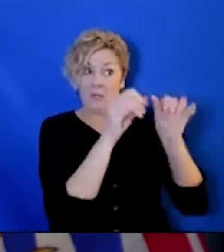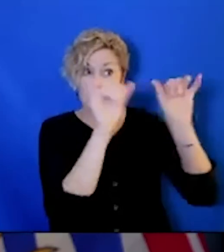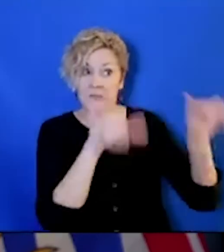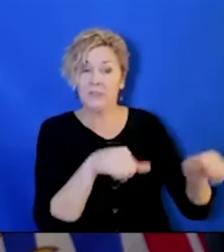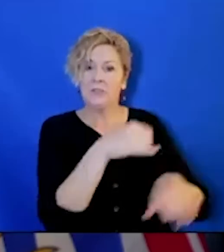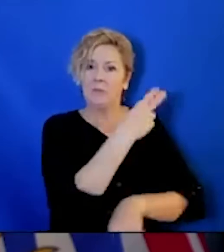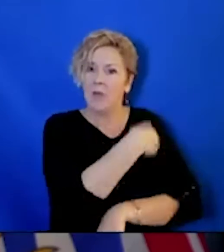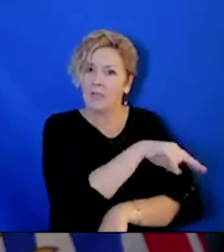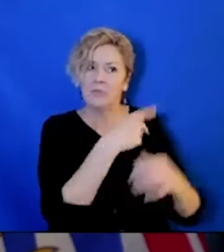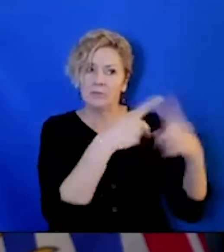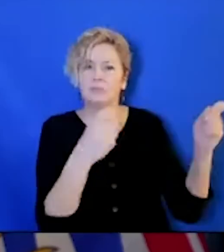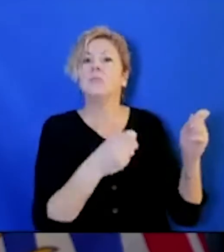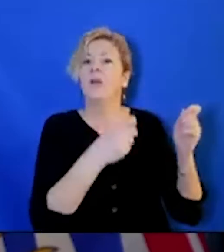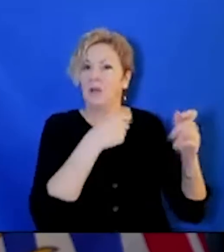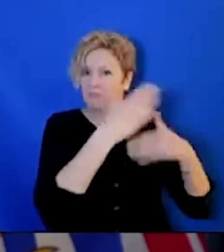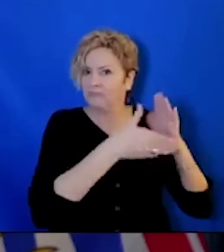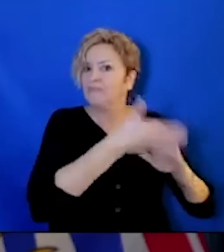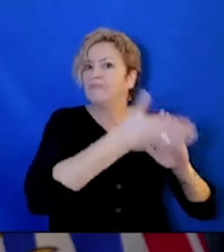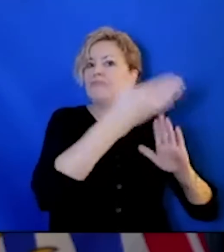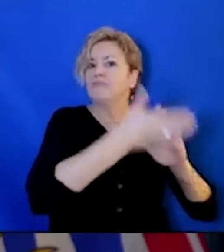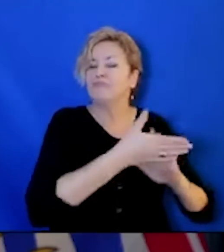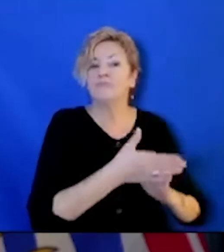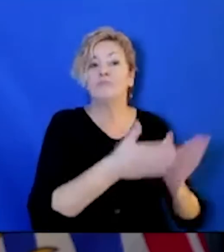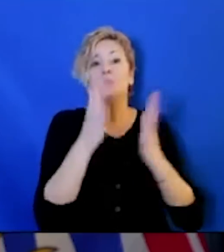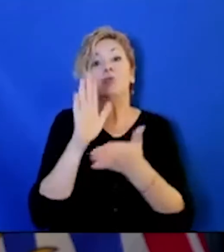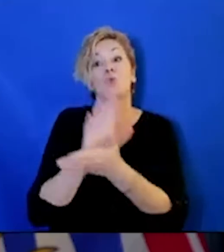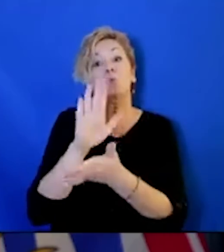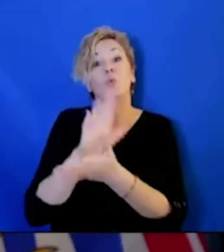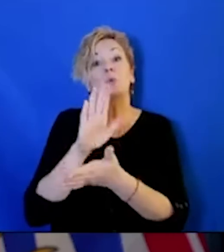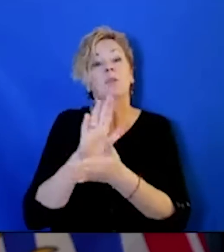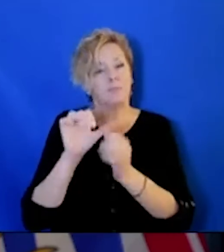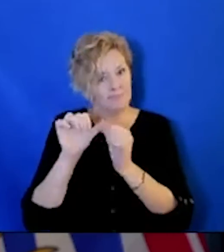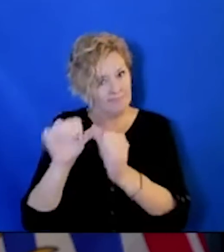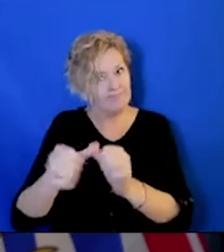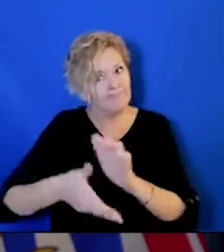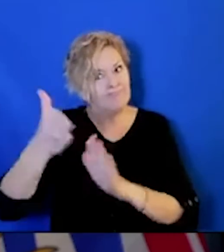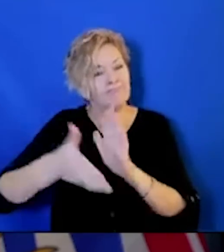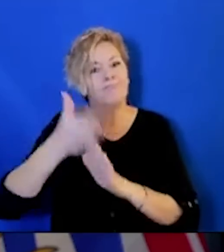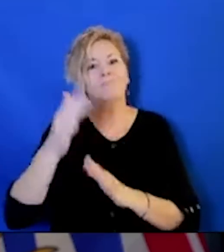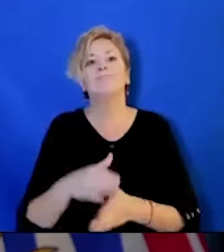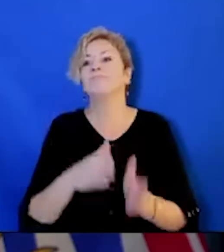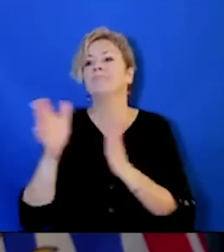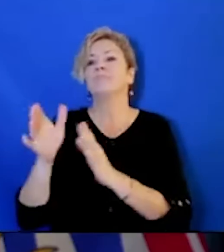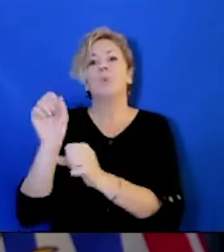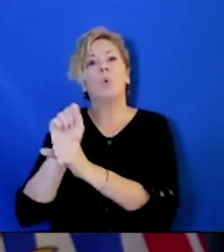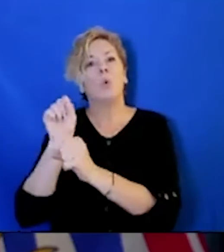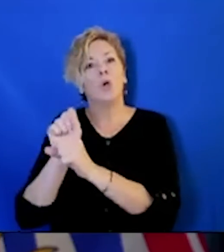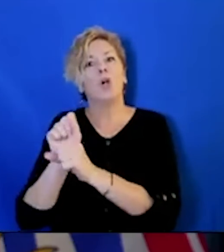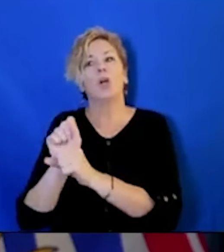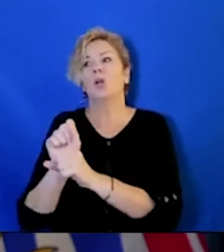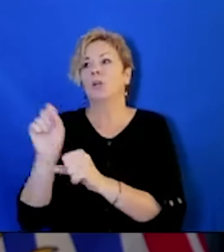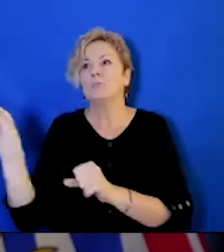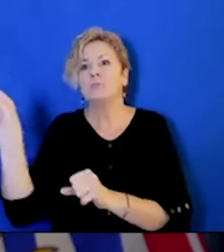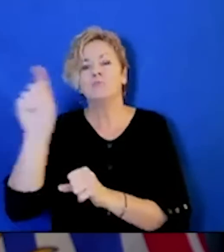am directing now that we need to think about the things that we did in the spring. Socialize virtually. Check